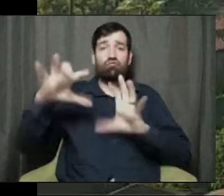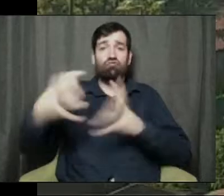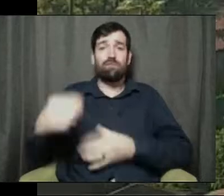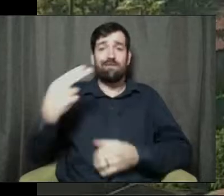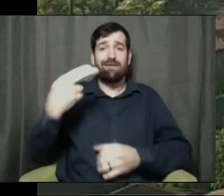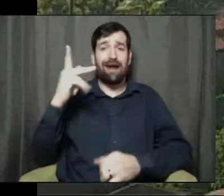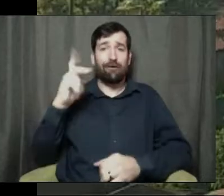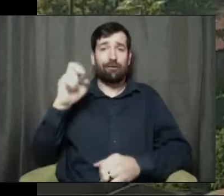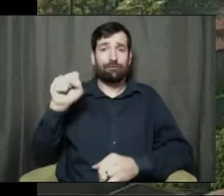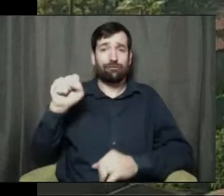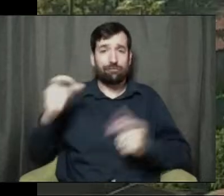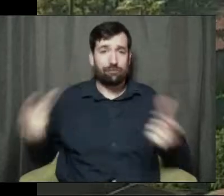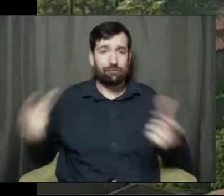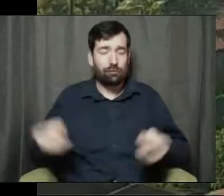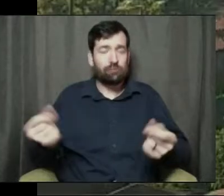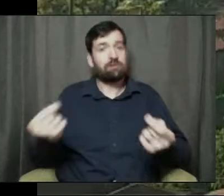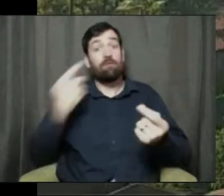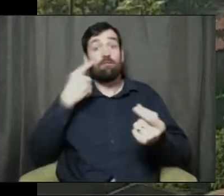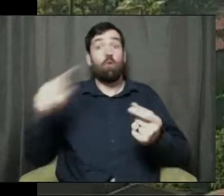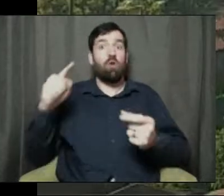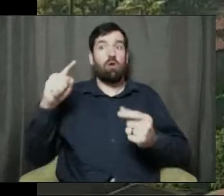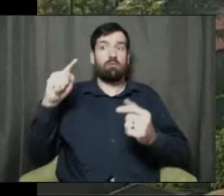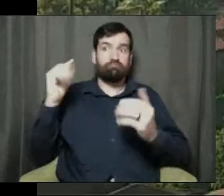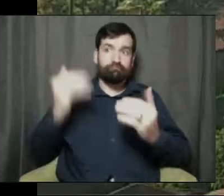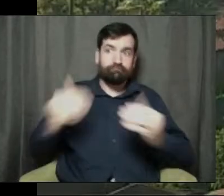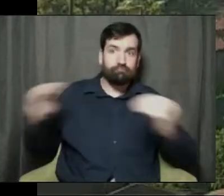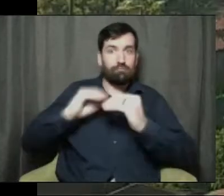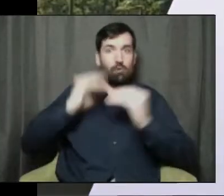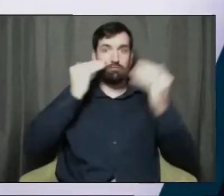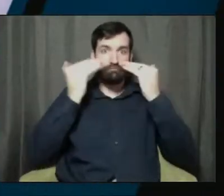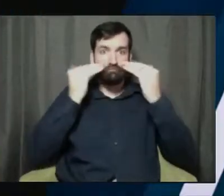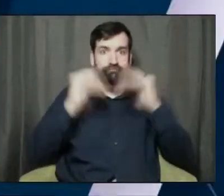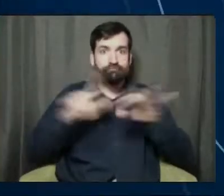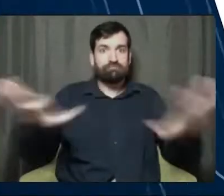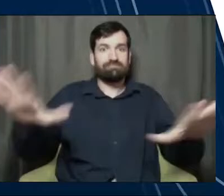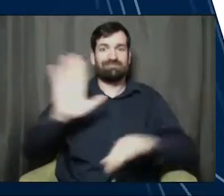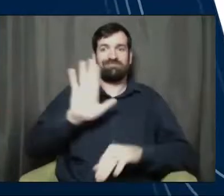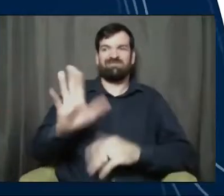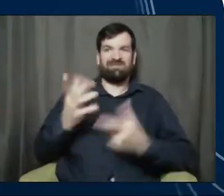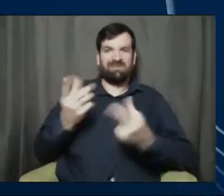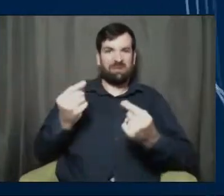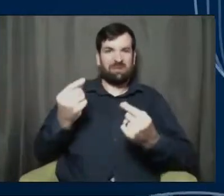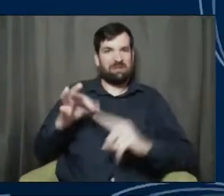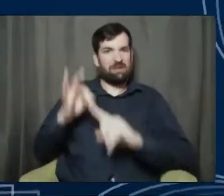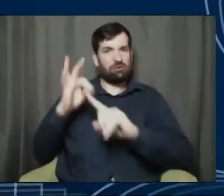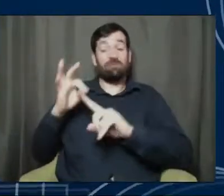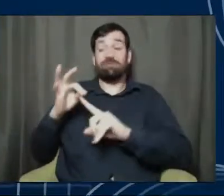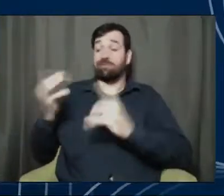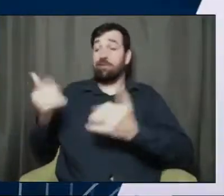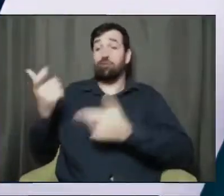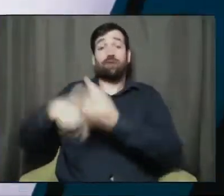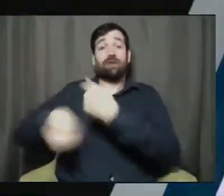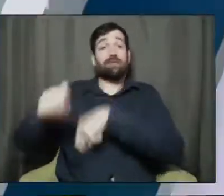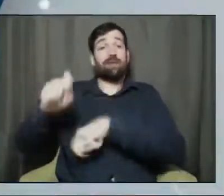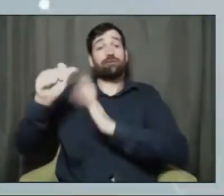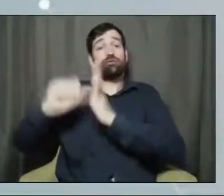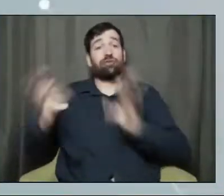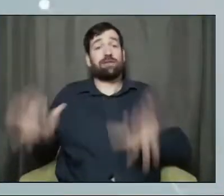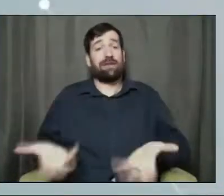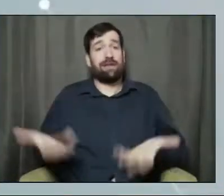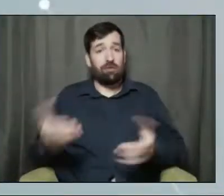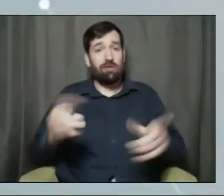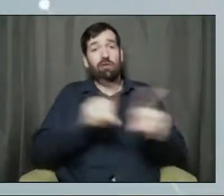and what makes their trek up this mountain so incredibly special. Dr. Kumer, transplant surgeon here at the health system and physician VP